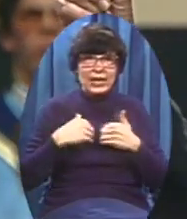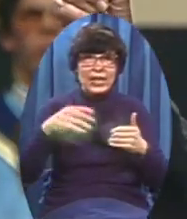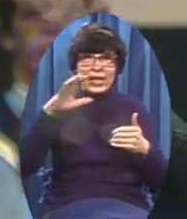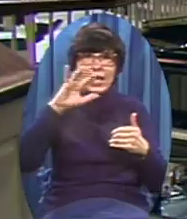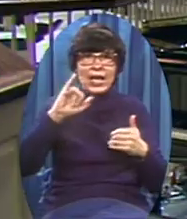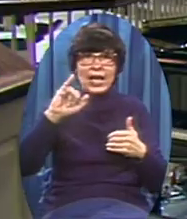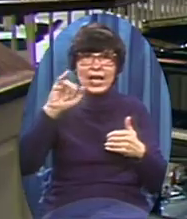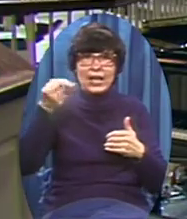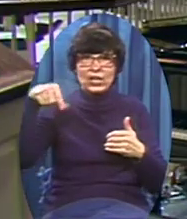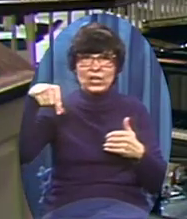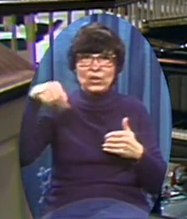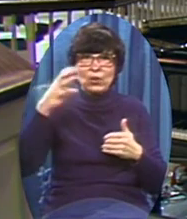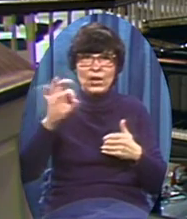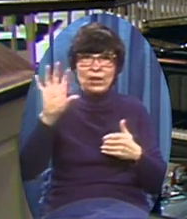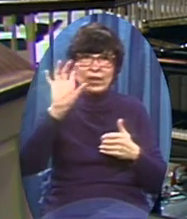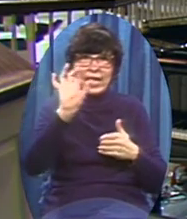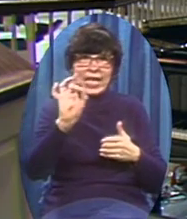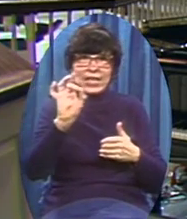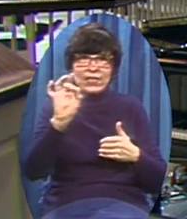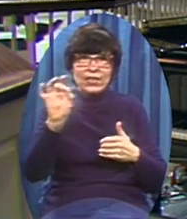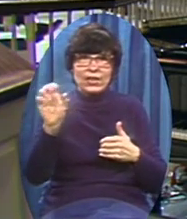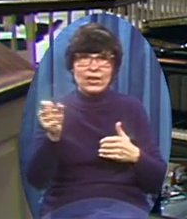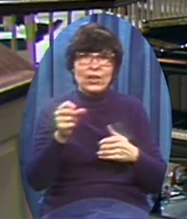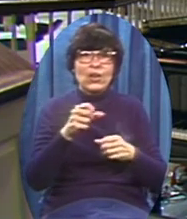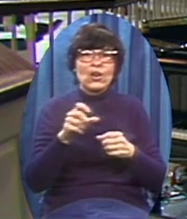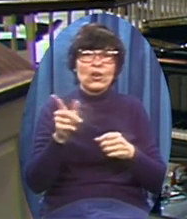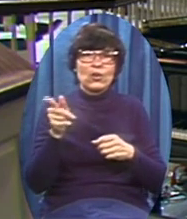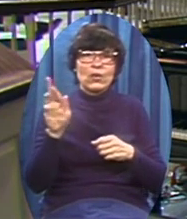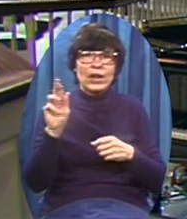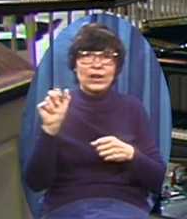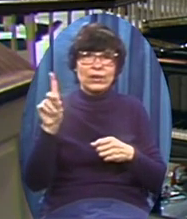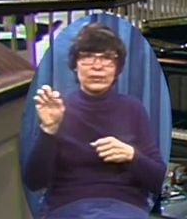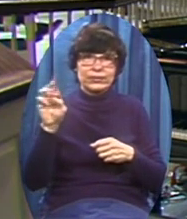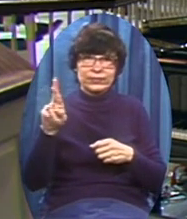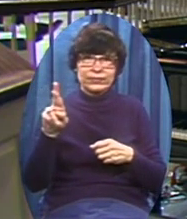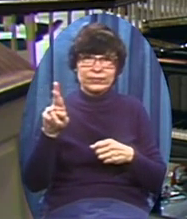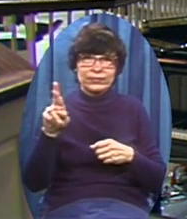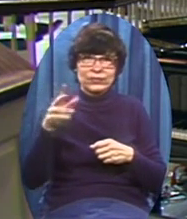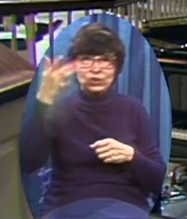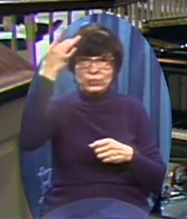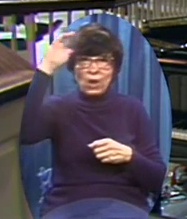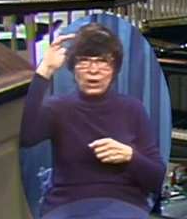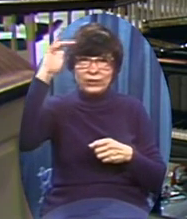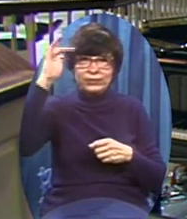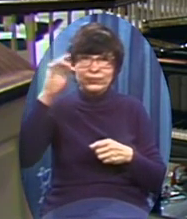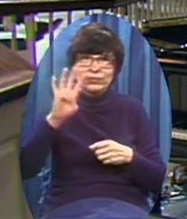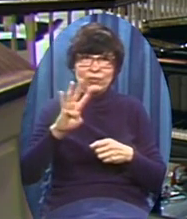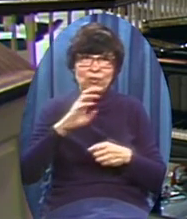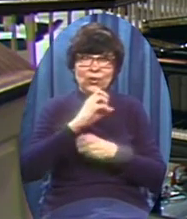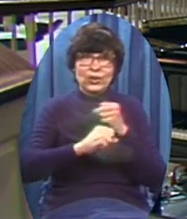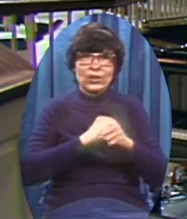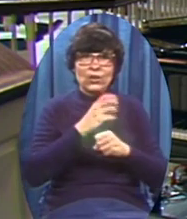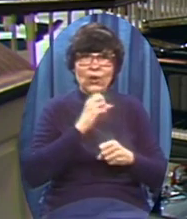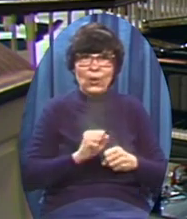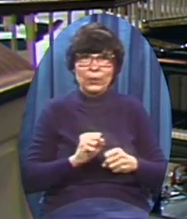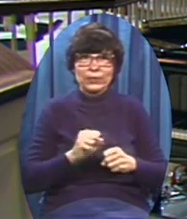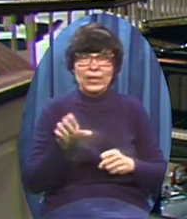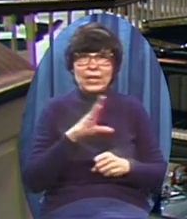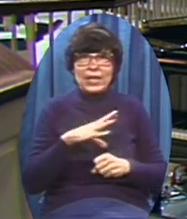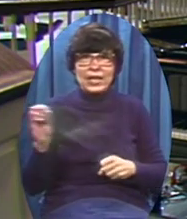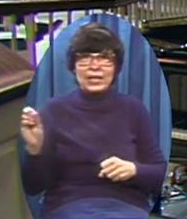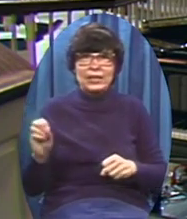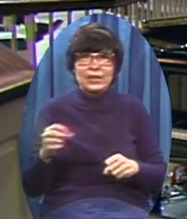8th grader, just 4 years old. And her mother said to her, to us, now, while